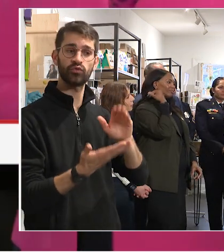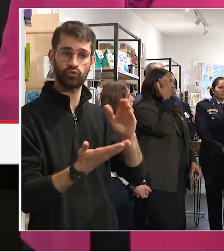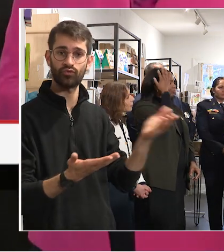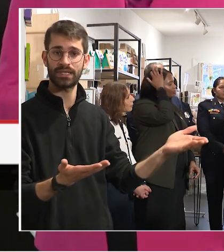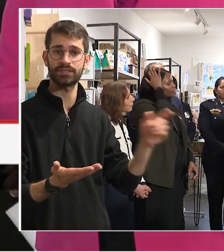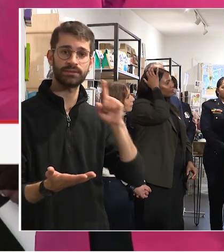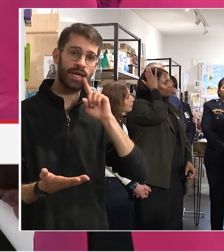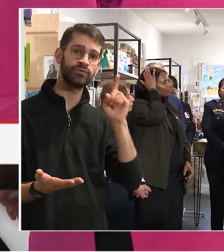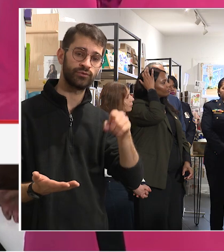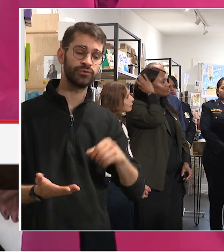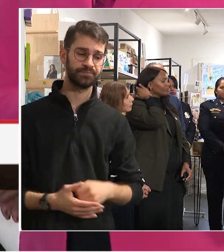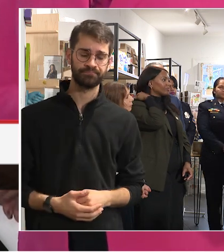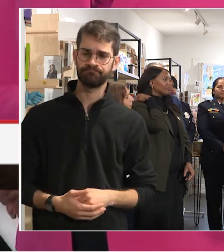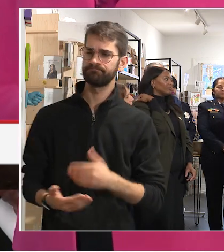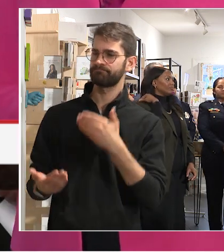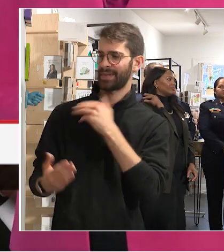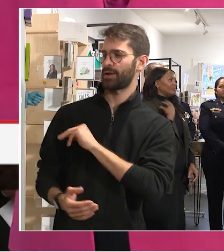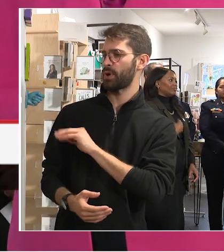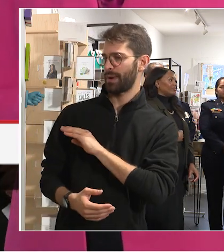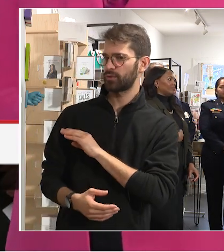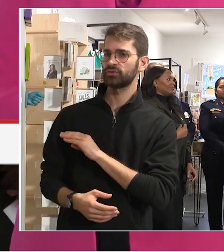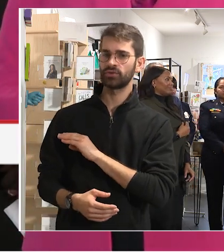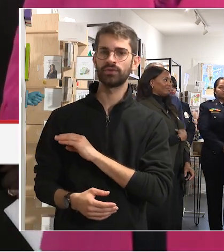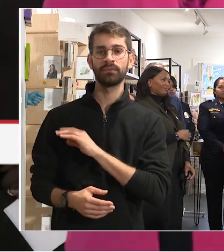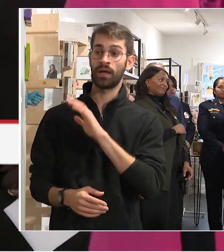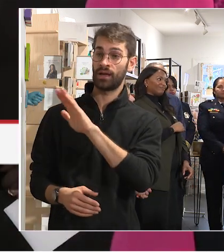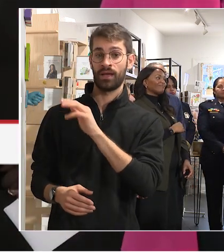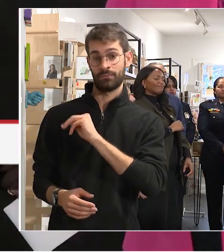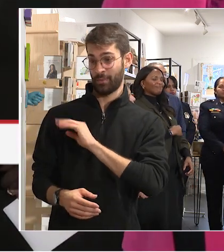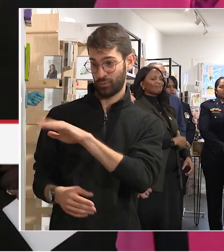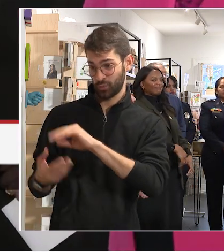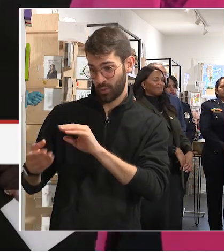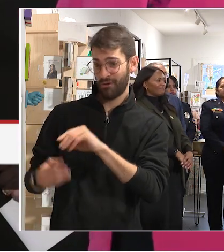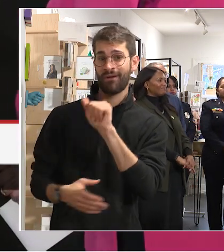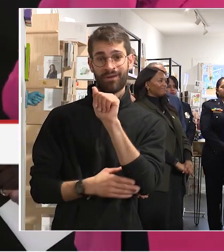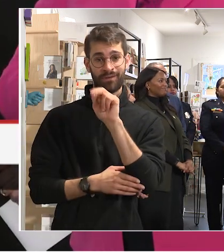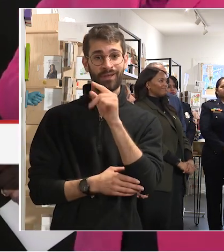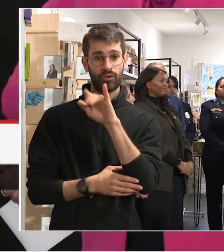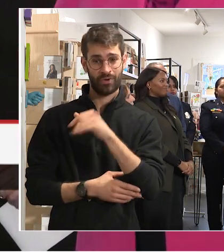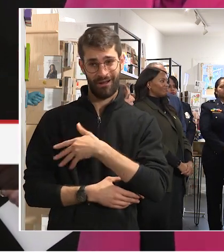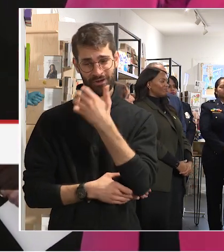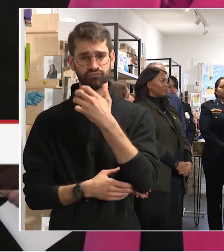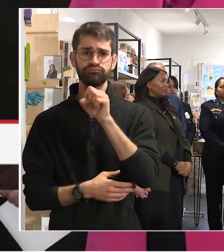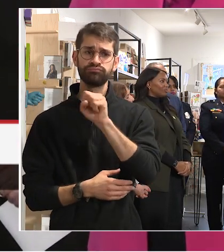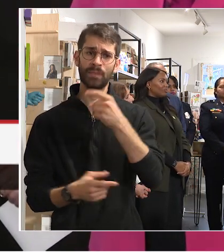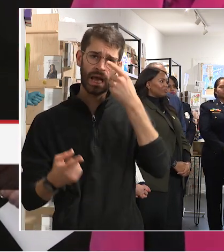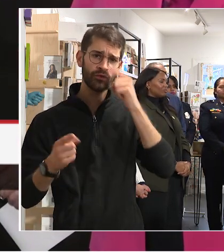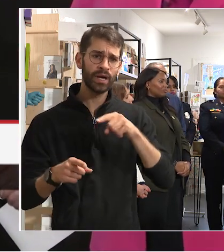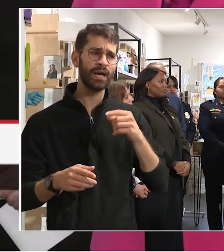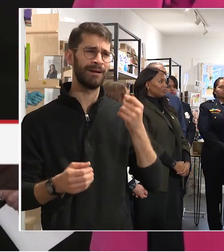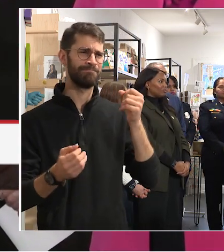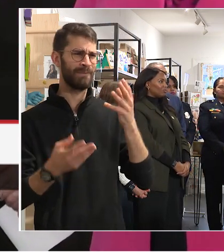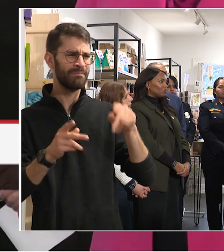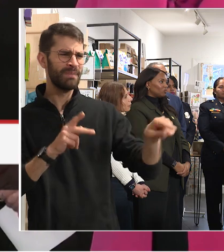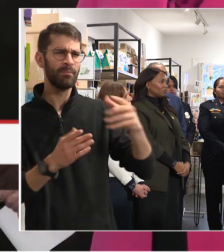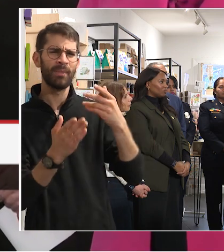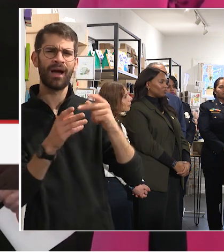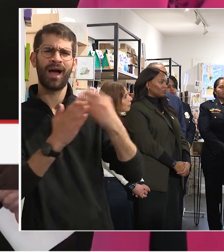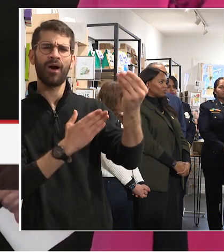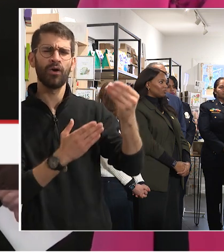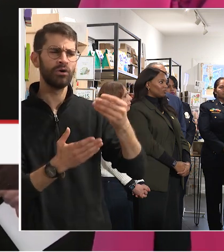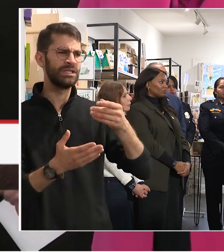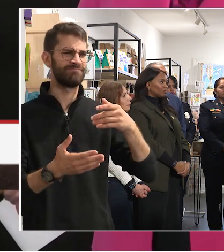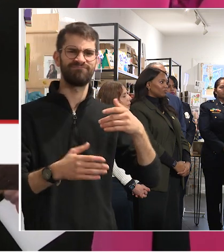Thank you, Madam Mayor. And the mayor used the term angry. I mean, it really hurts sometimes to see how we have folks, individuals that are out here running